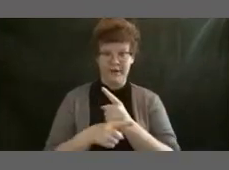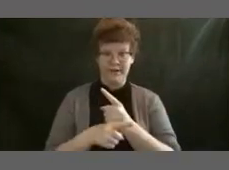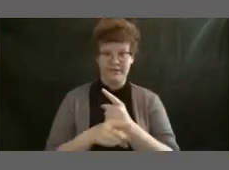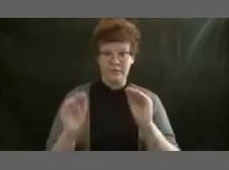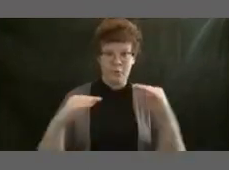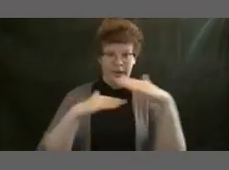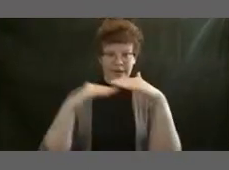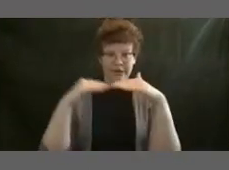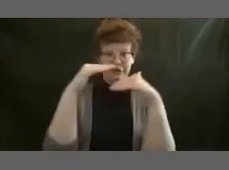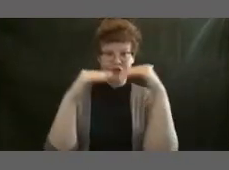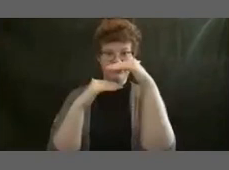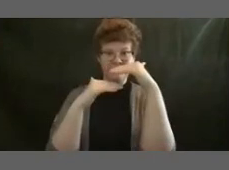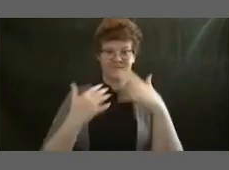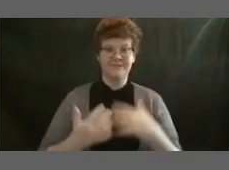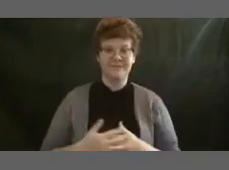important.